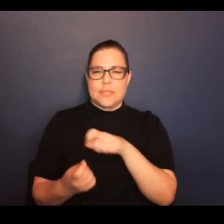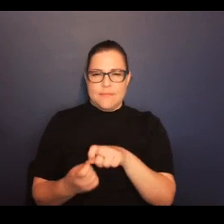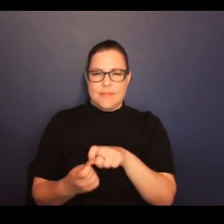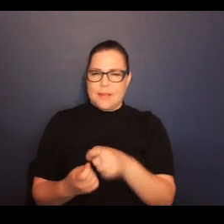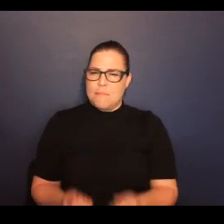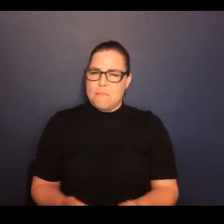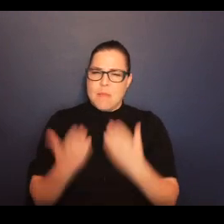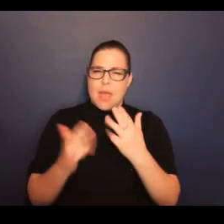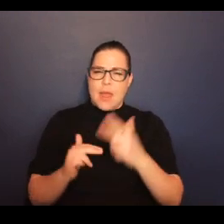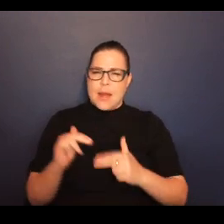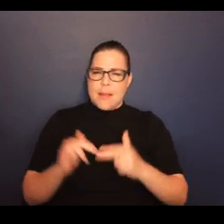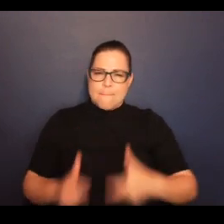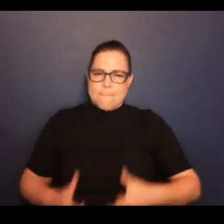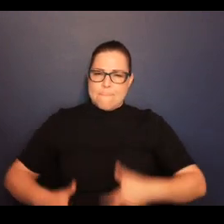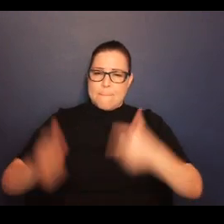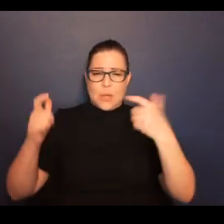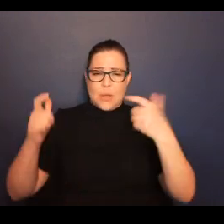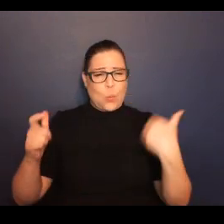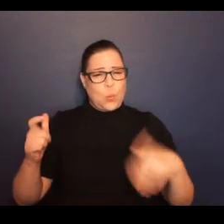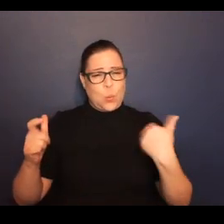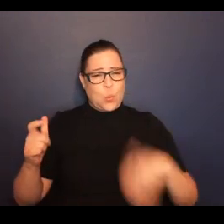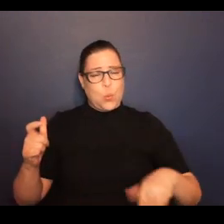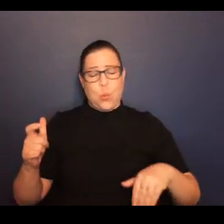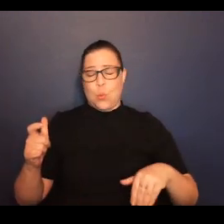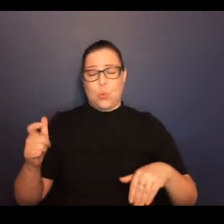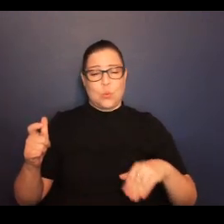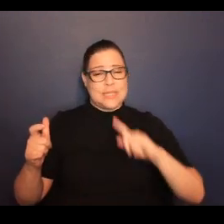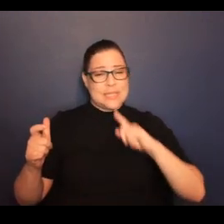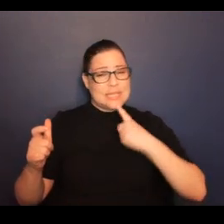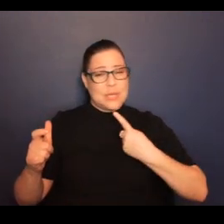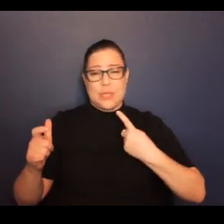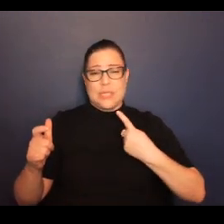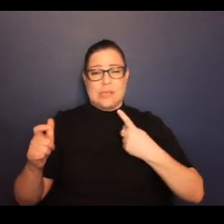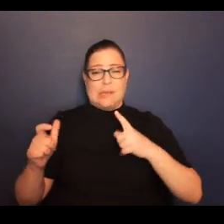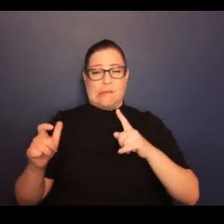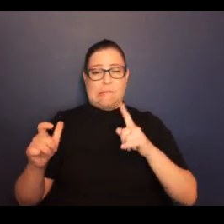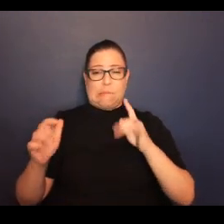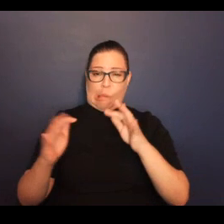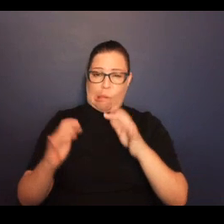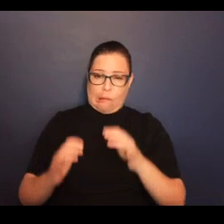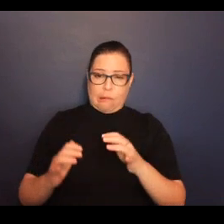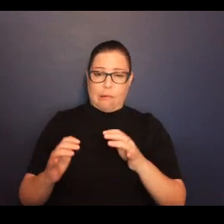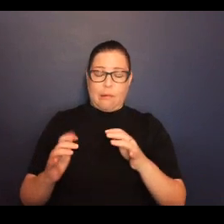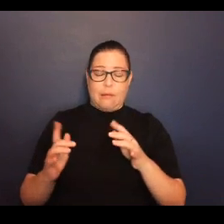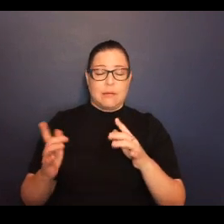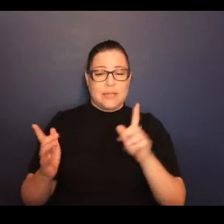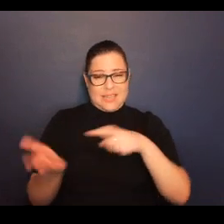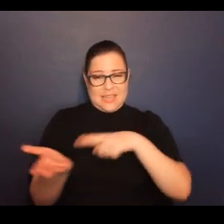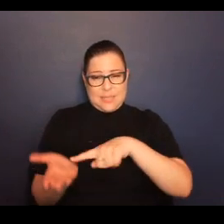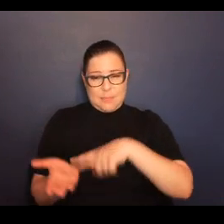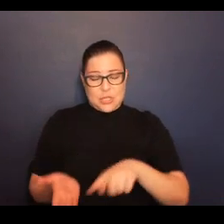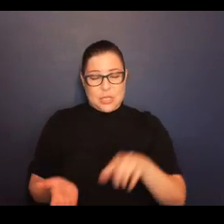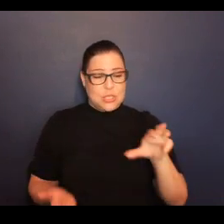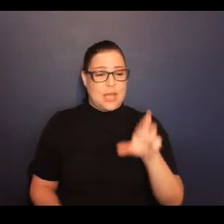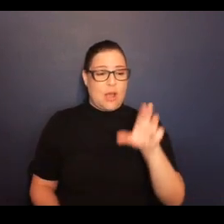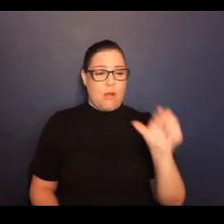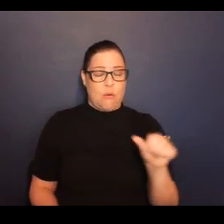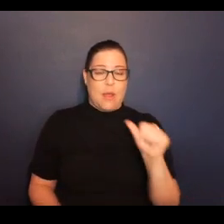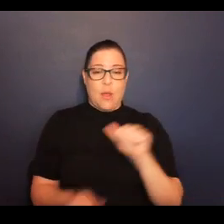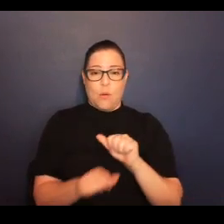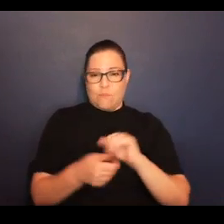of buildings that are in serious trouble. And the way it's working is the CRA works with